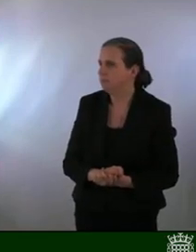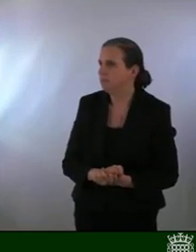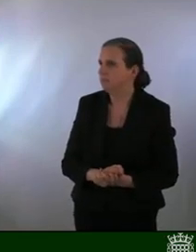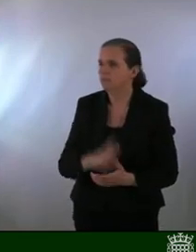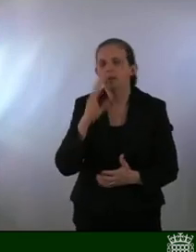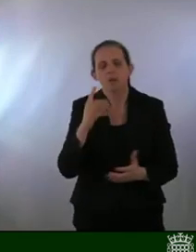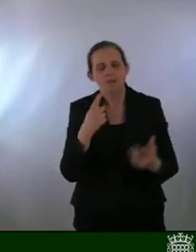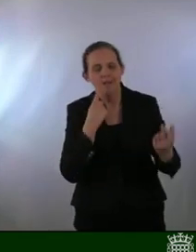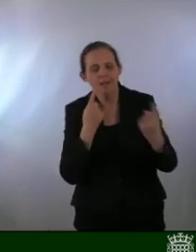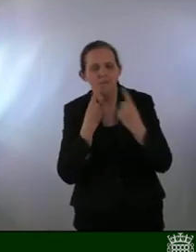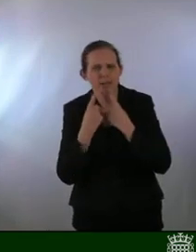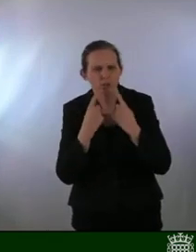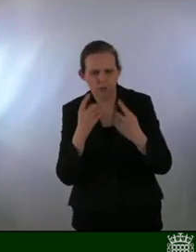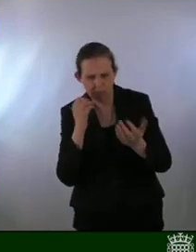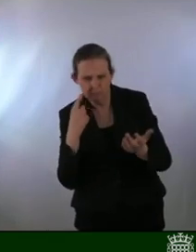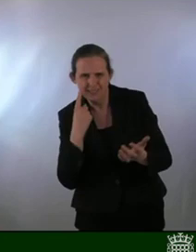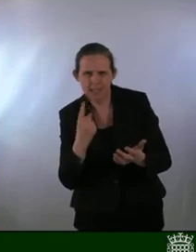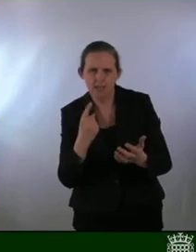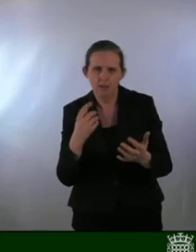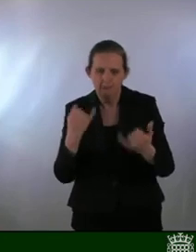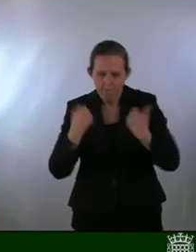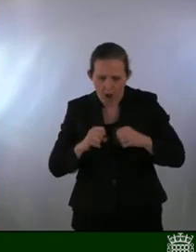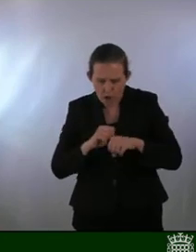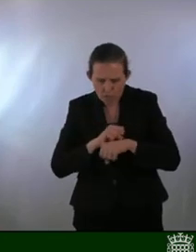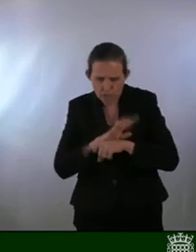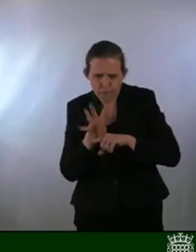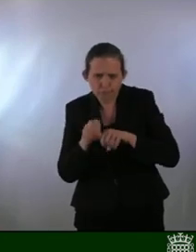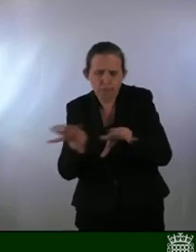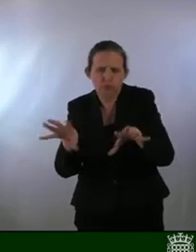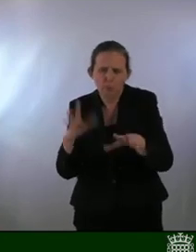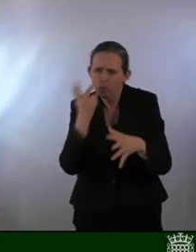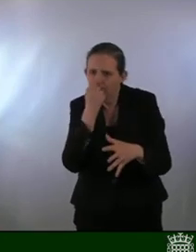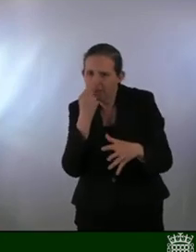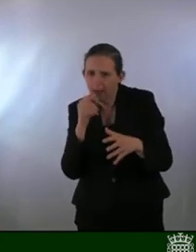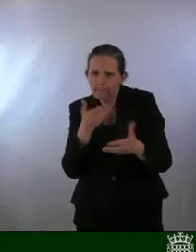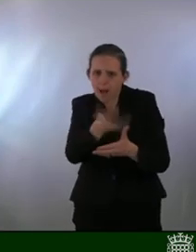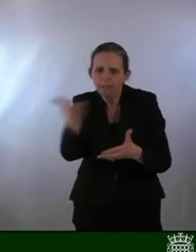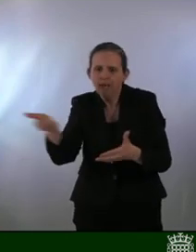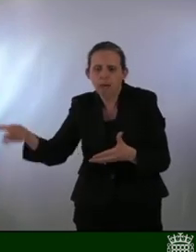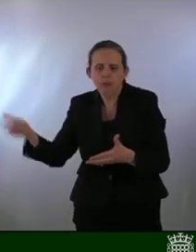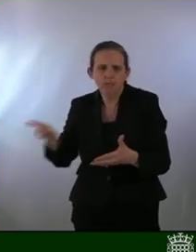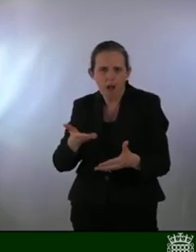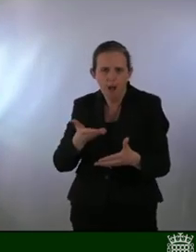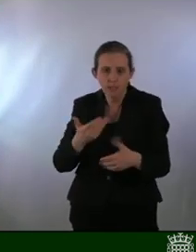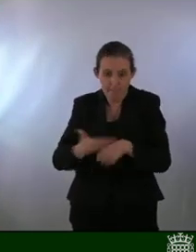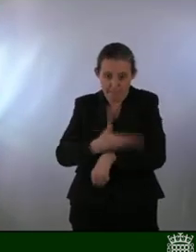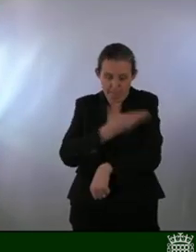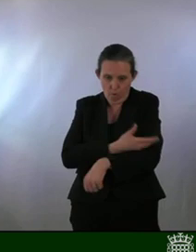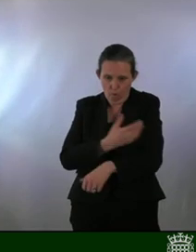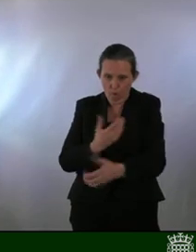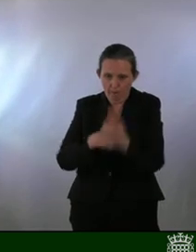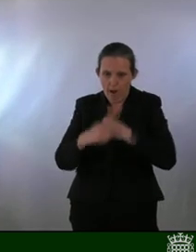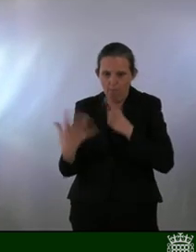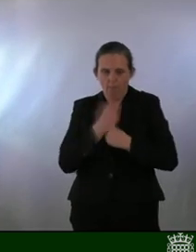at the early stages before symptoms present. Given the prevalence of this virus in London in particular,